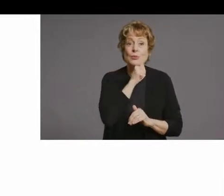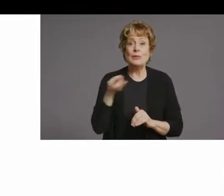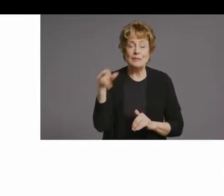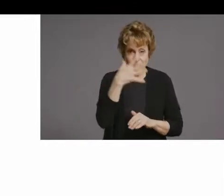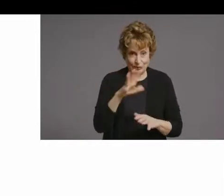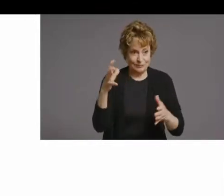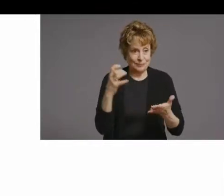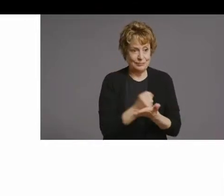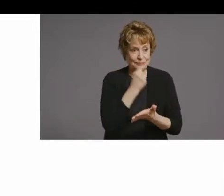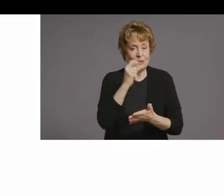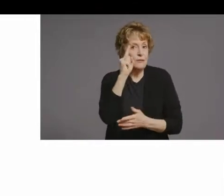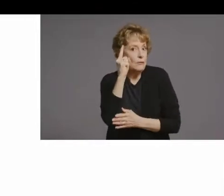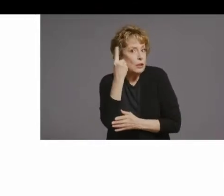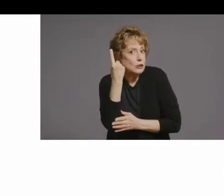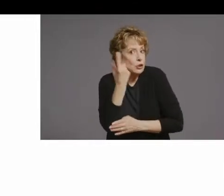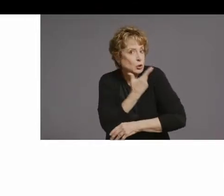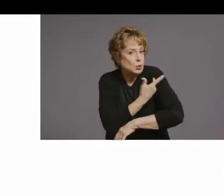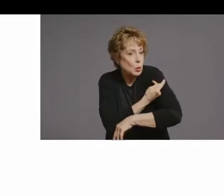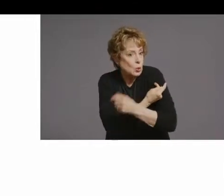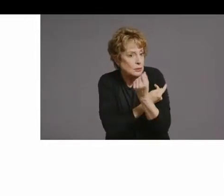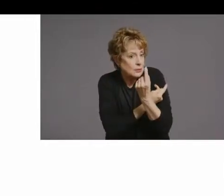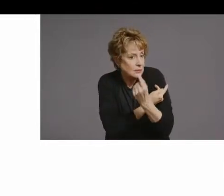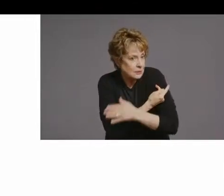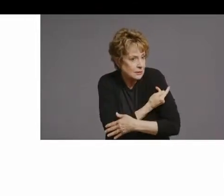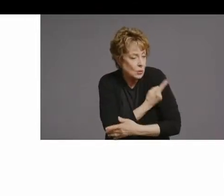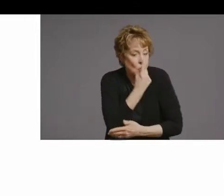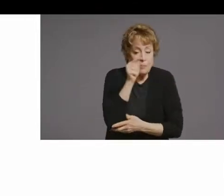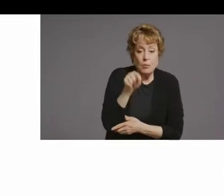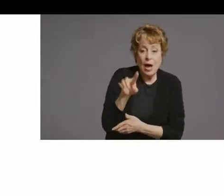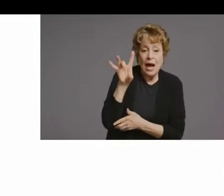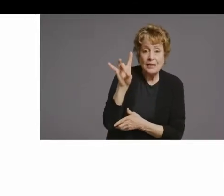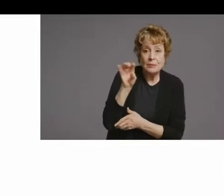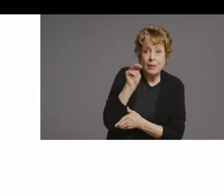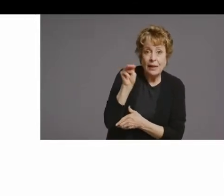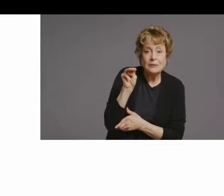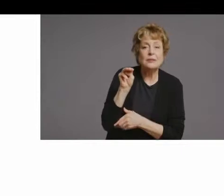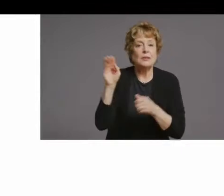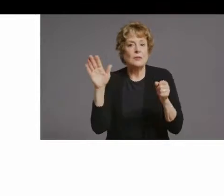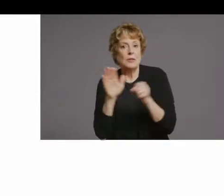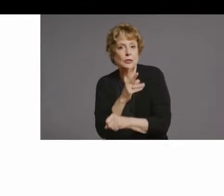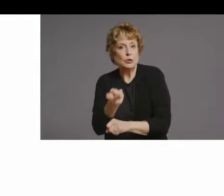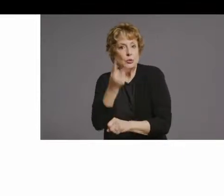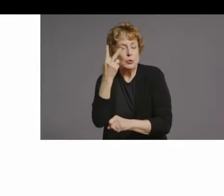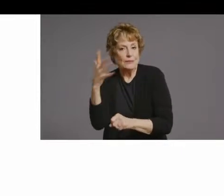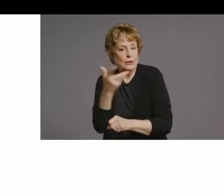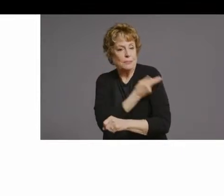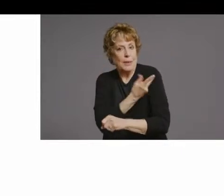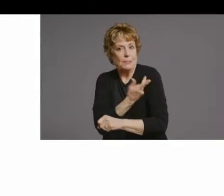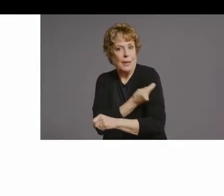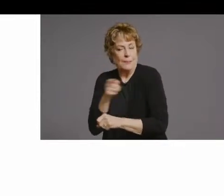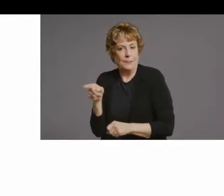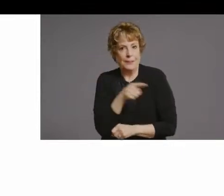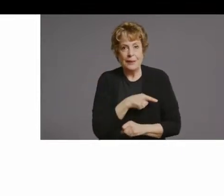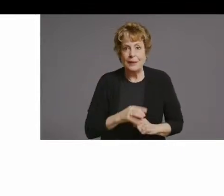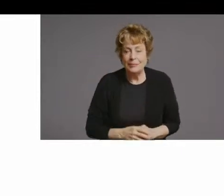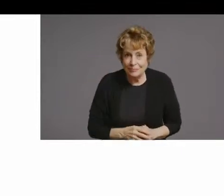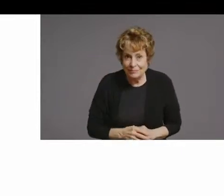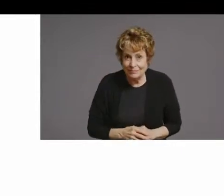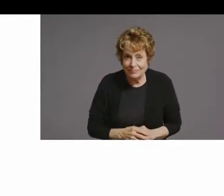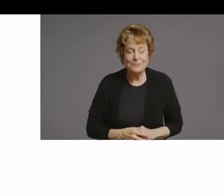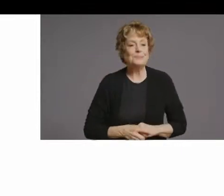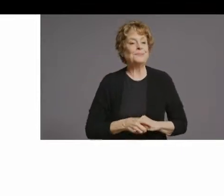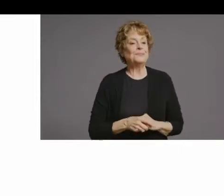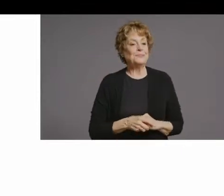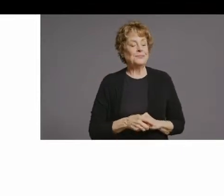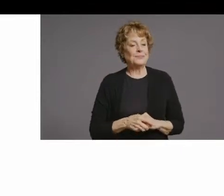and 1.8 million Arizonans who are fully vaccinated. So again, you're fully vaccinated if you've received 2 doses of either the